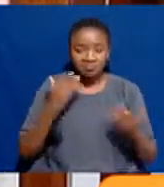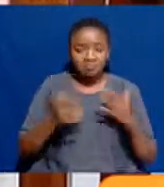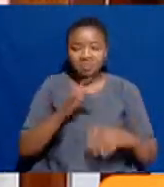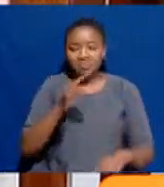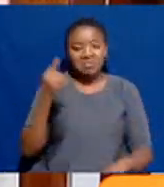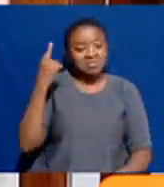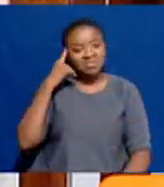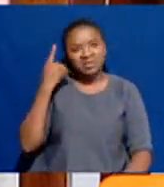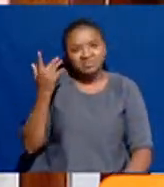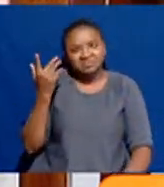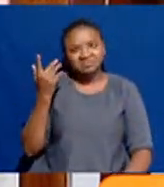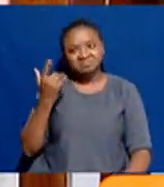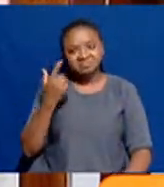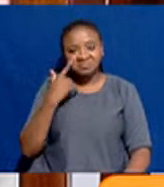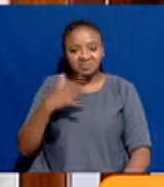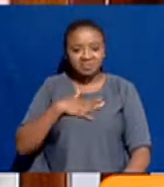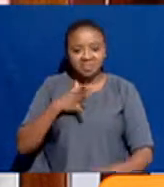that